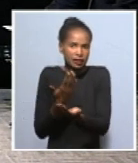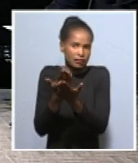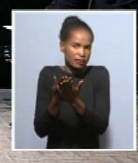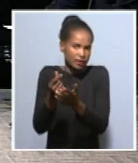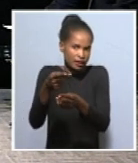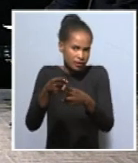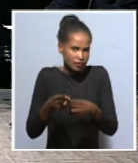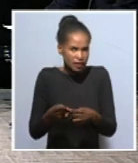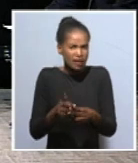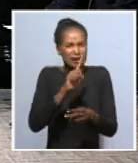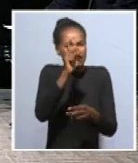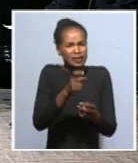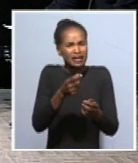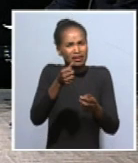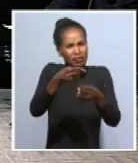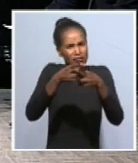the process of